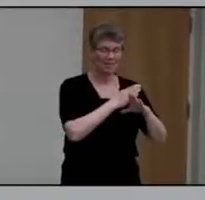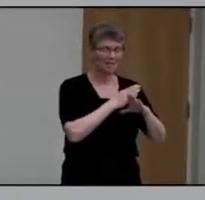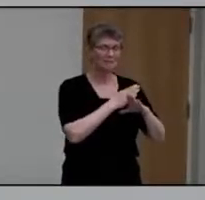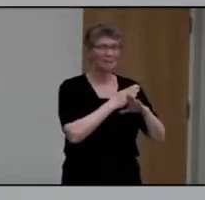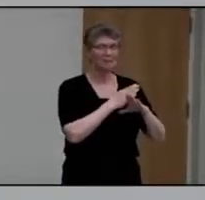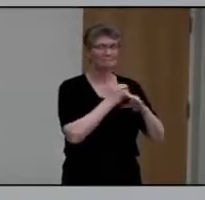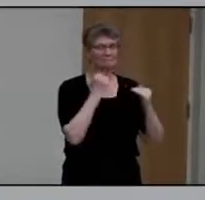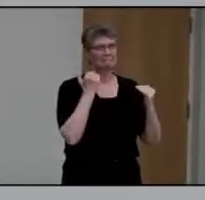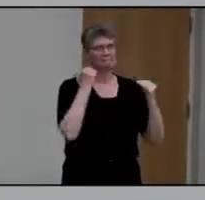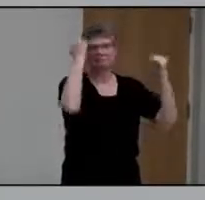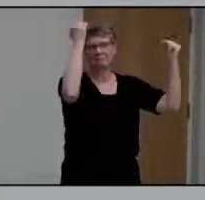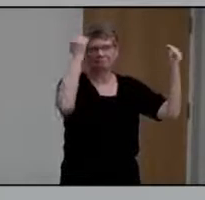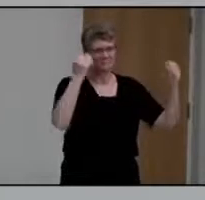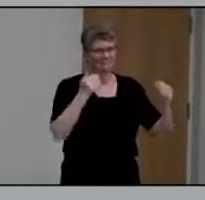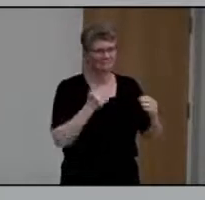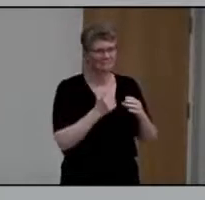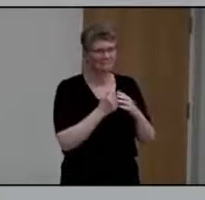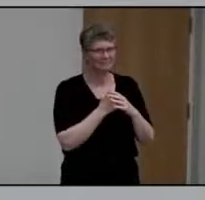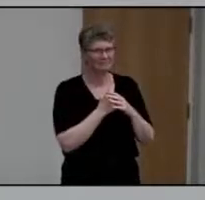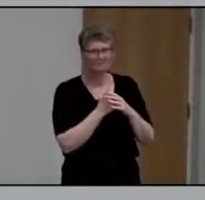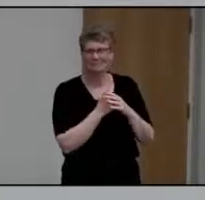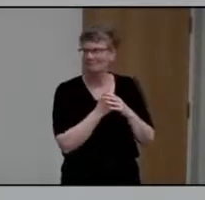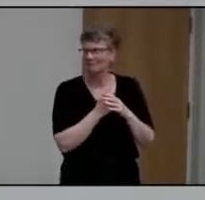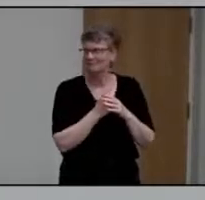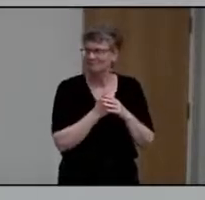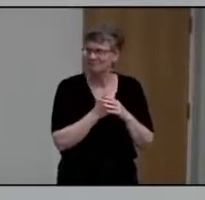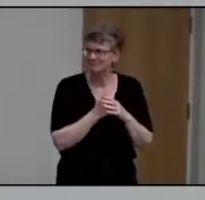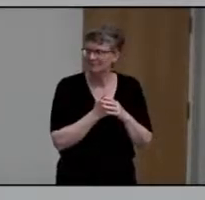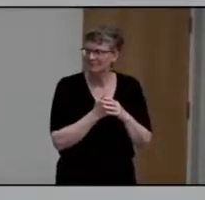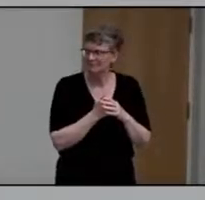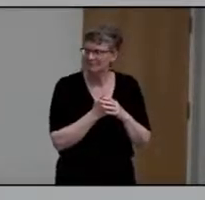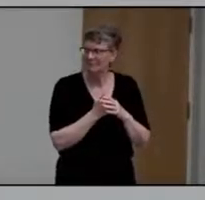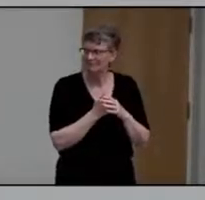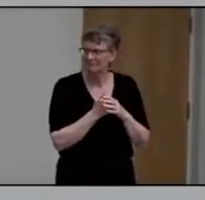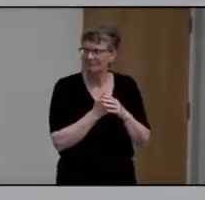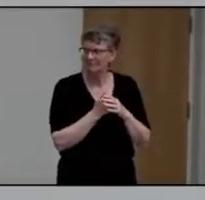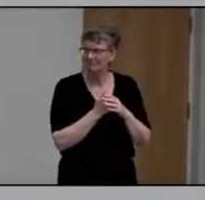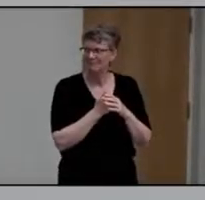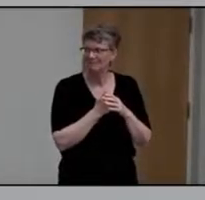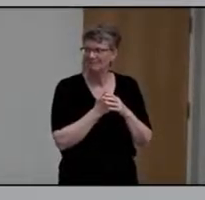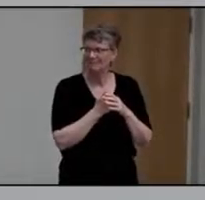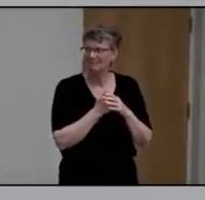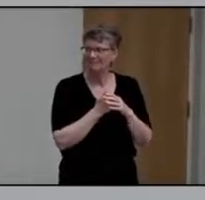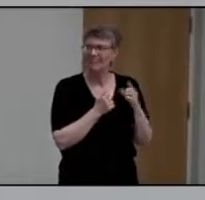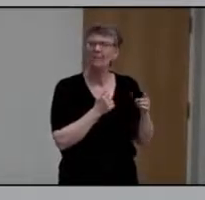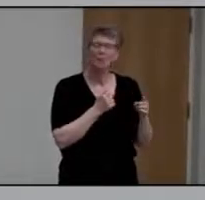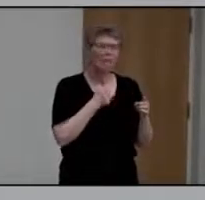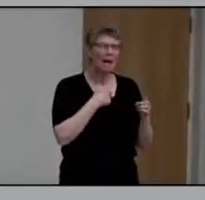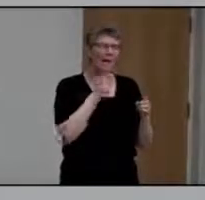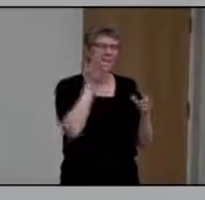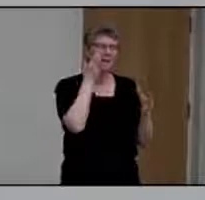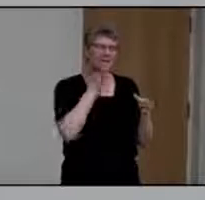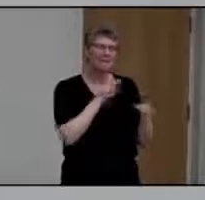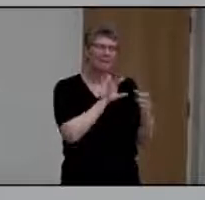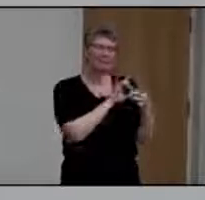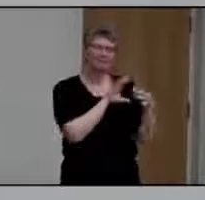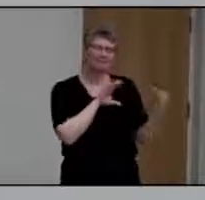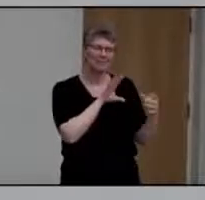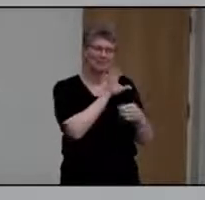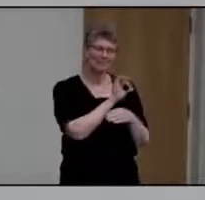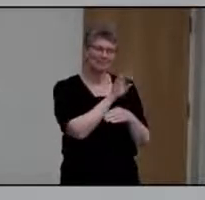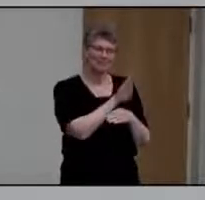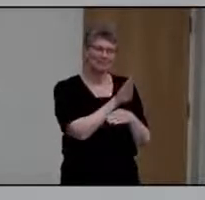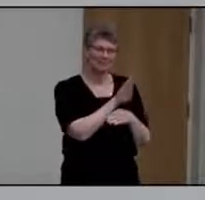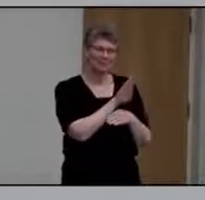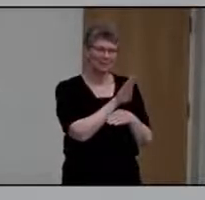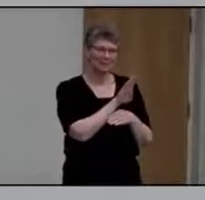don't even think, I mean, it was anywhere between naive and stupid and offensive. So I'm not on Facebook, and I made sure that my